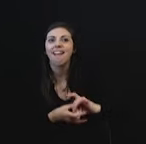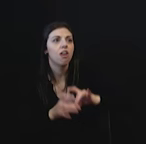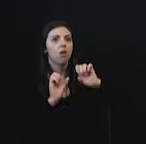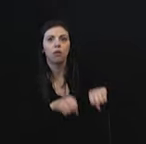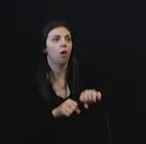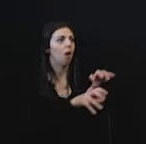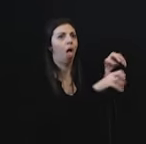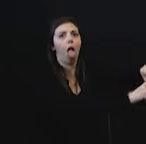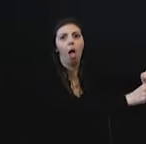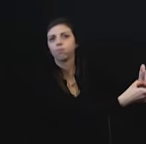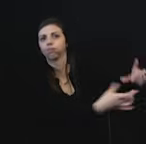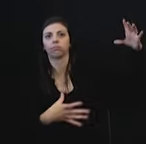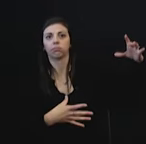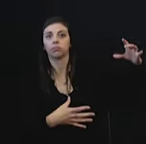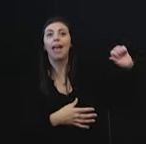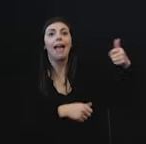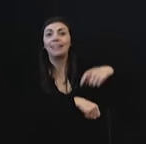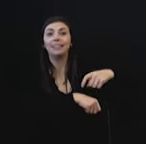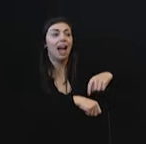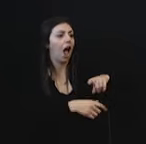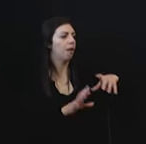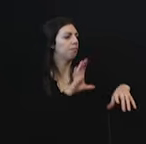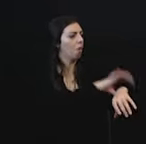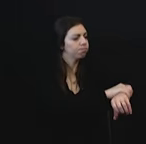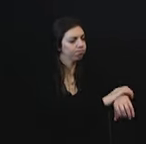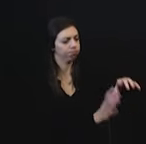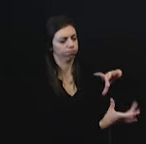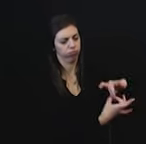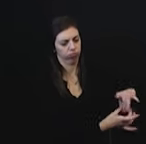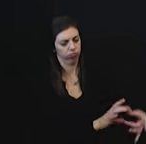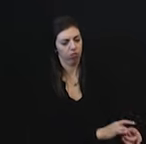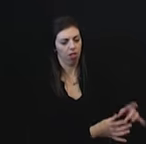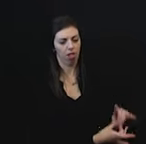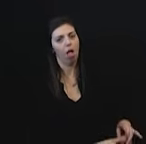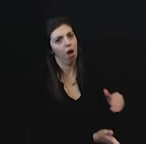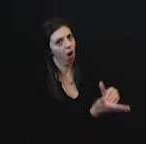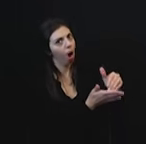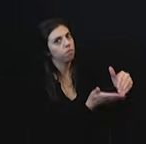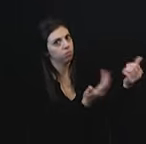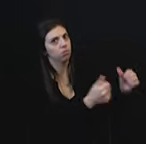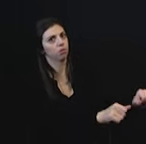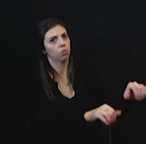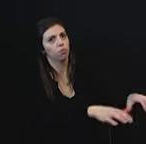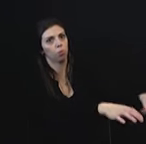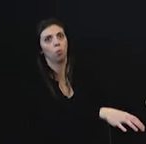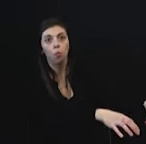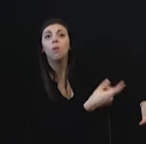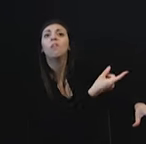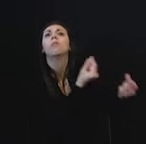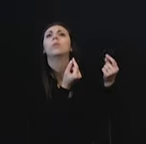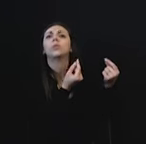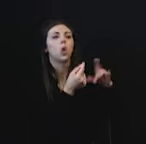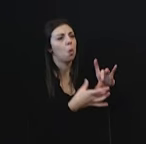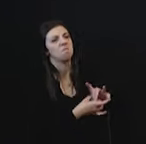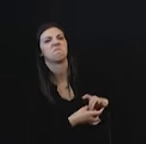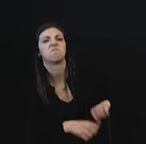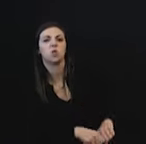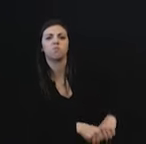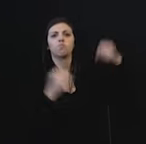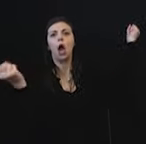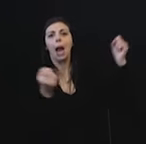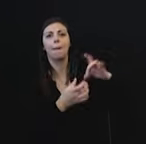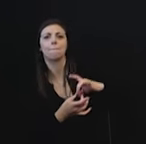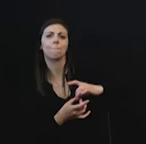Whenever he was put into chains and shackles, as he often was, he snapped the chains from his wrist